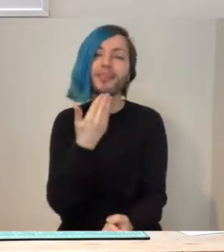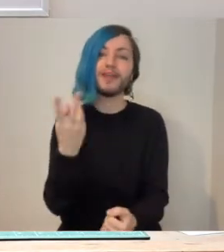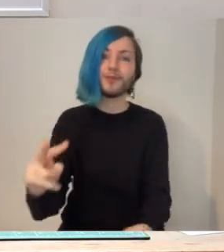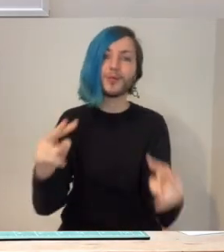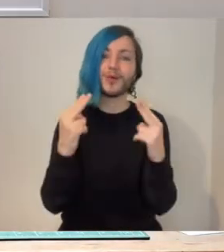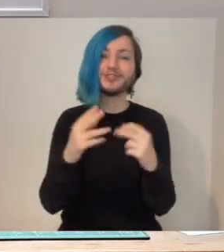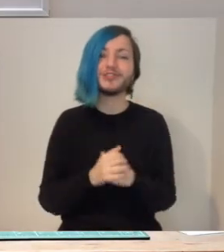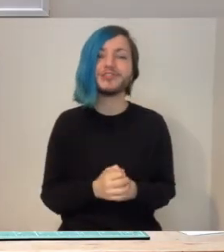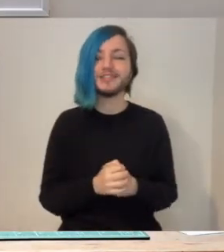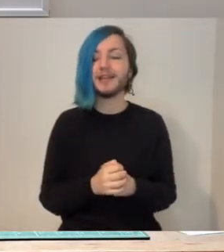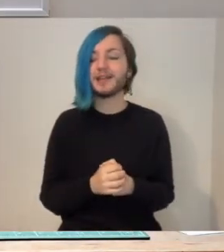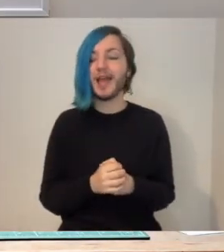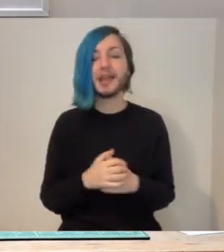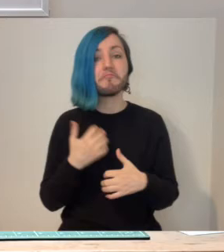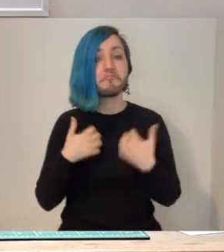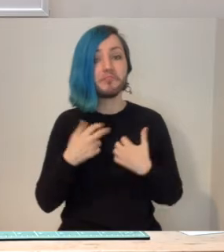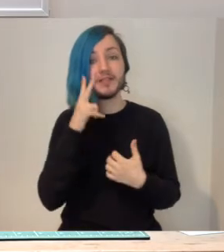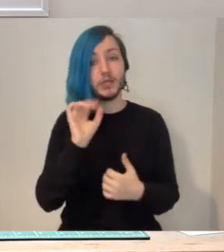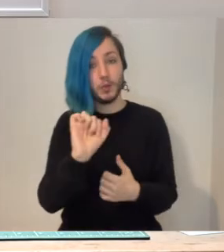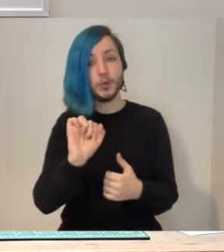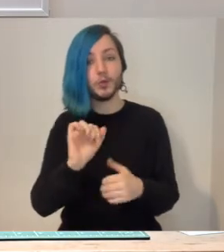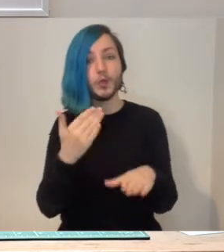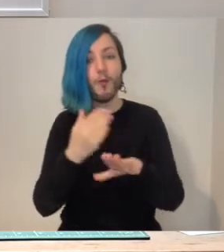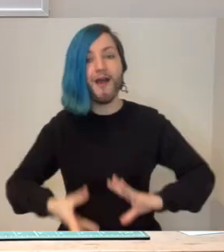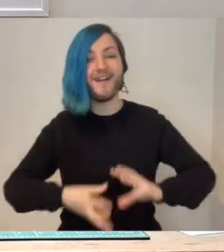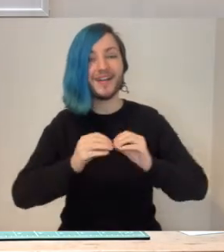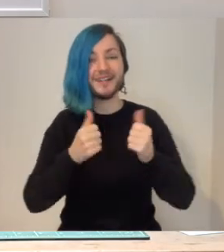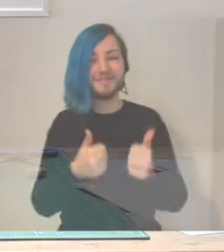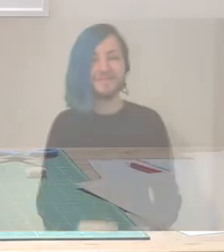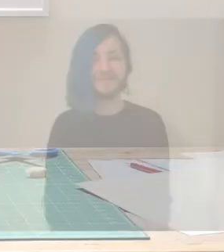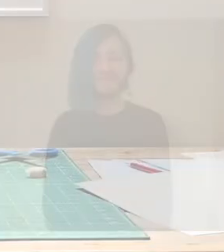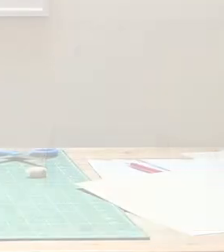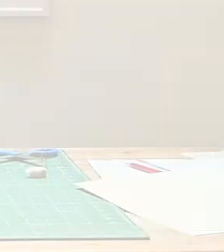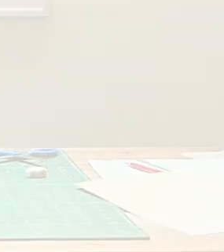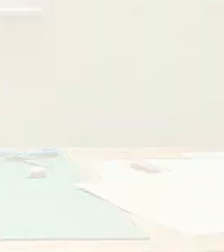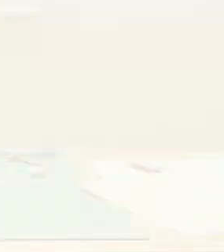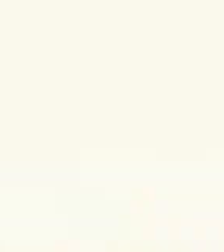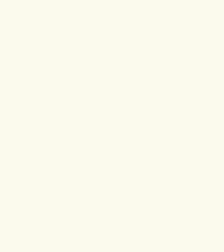workshop. Thank you very much for joining me, and I look forward to seeing your creations.